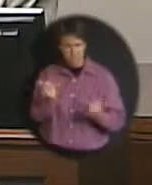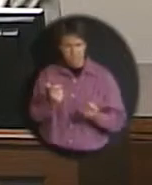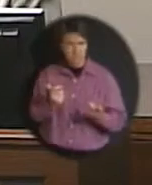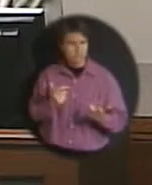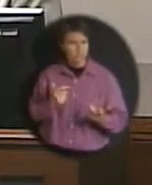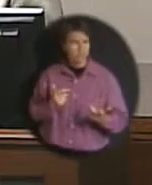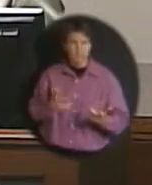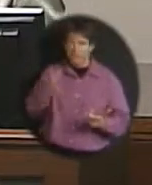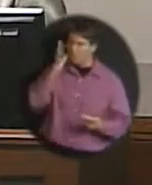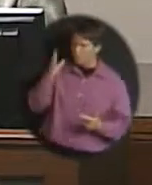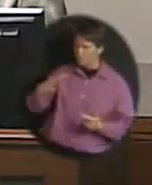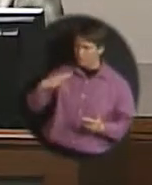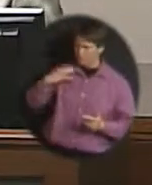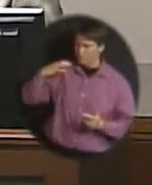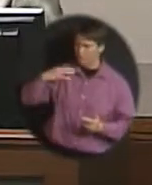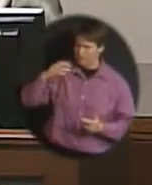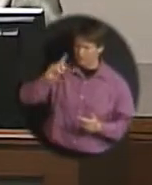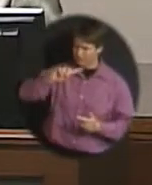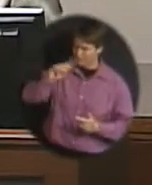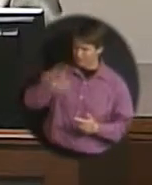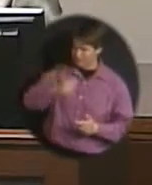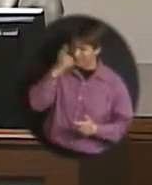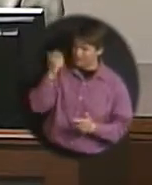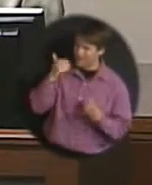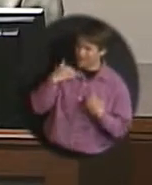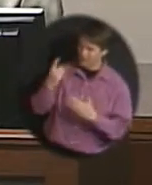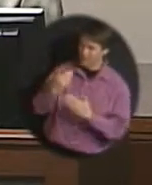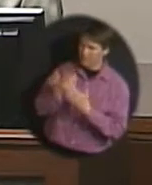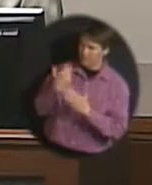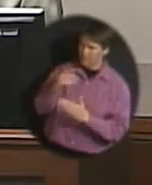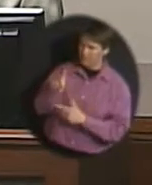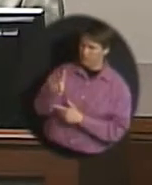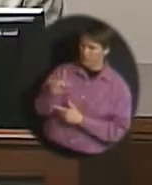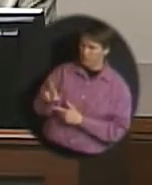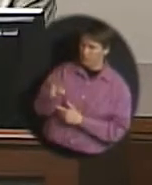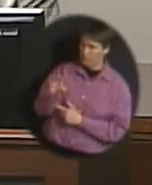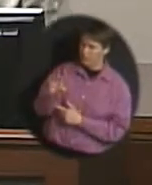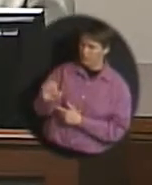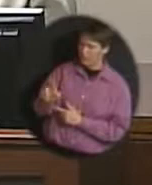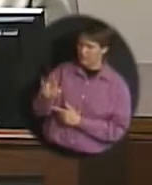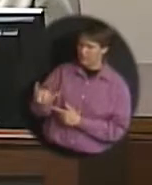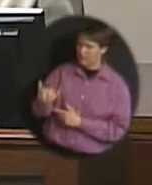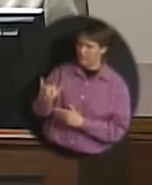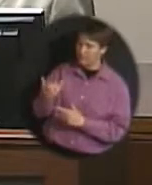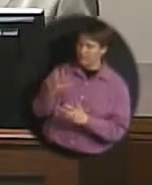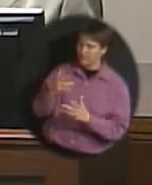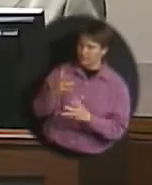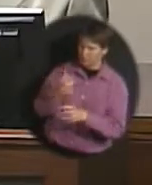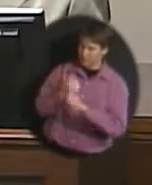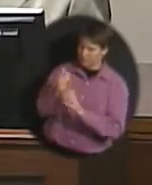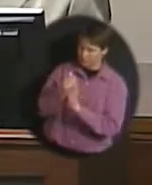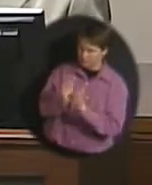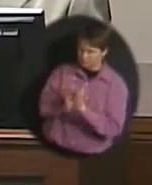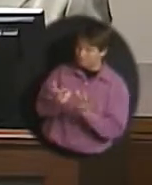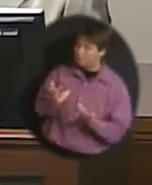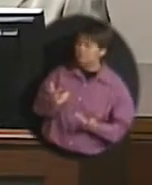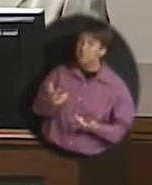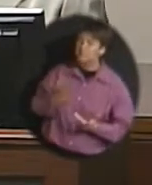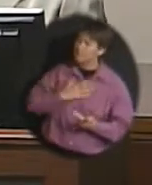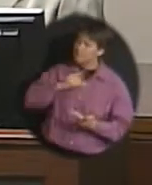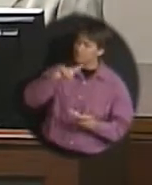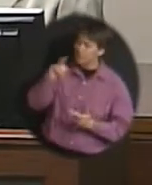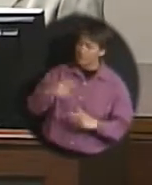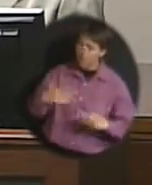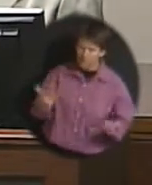volunteer Okay. a question because I Okay. had one of Dr. Berry after receiving the agenda. And my question